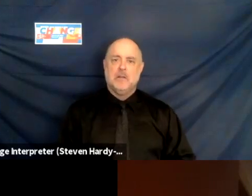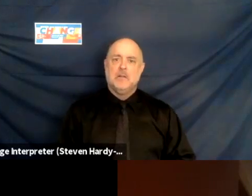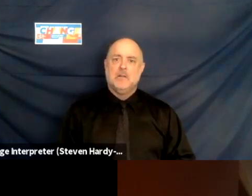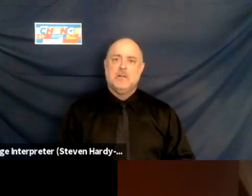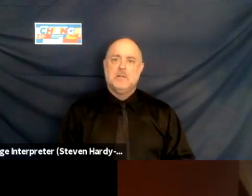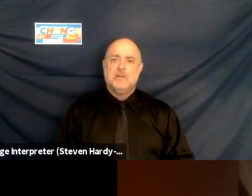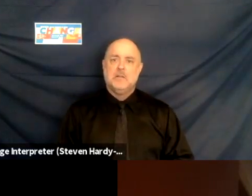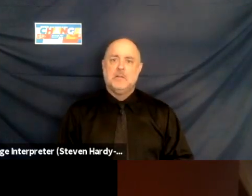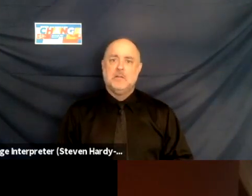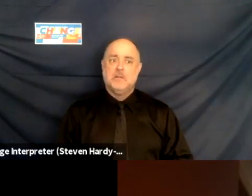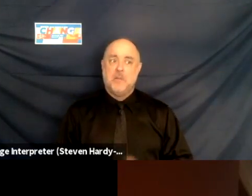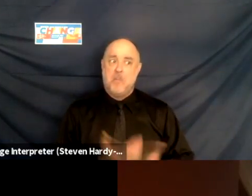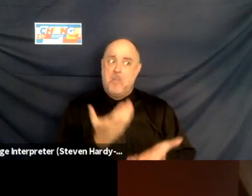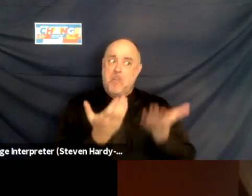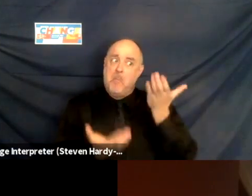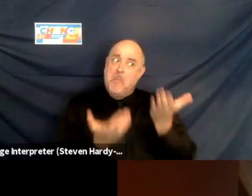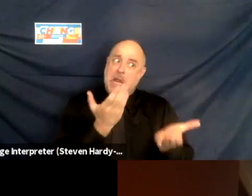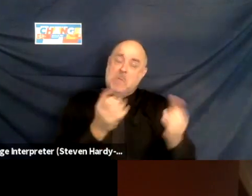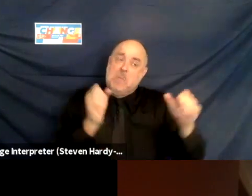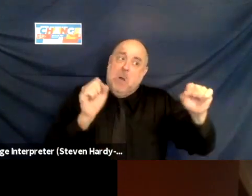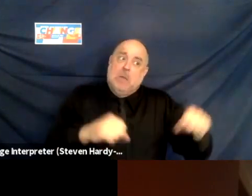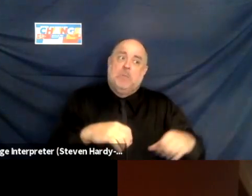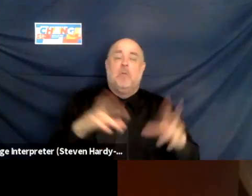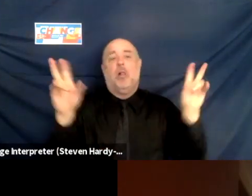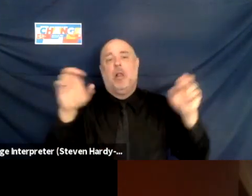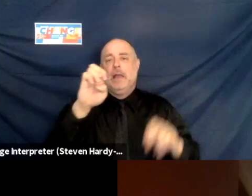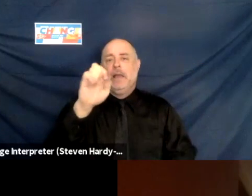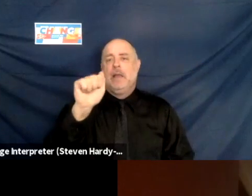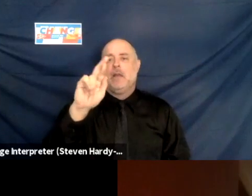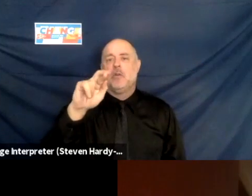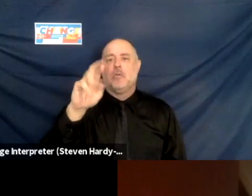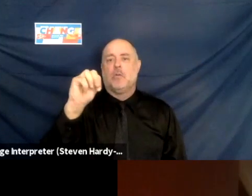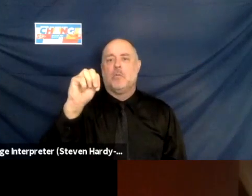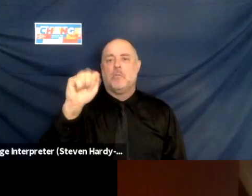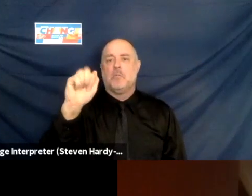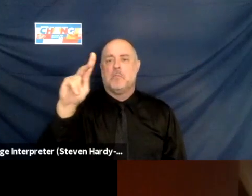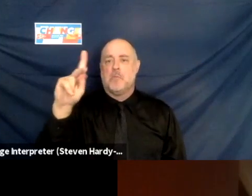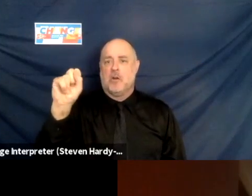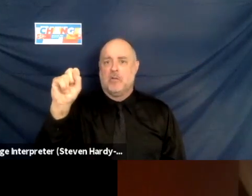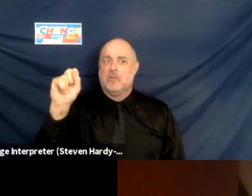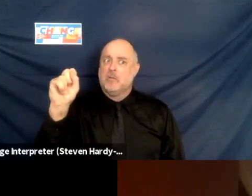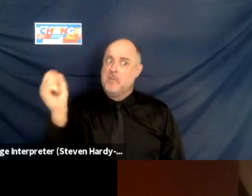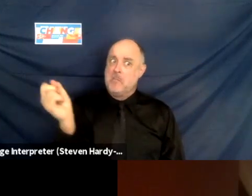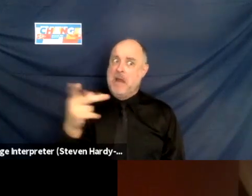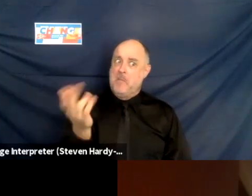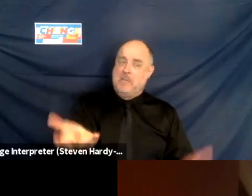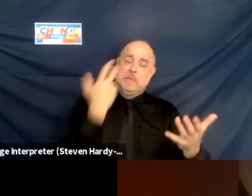possibility that earmarks will come back, which is where a member of Congress can specifically put in,